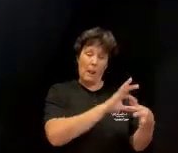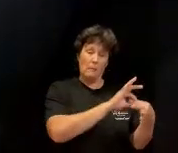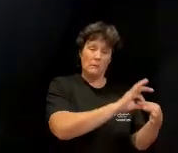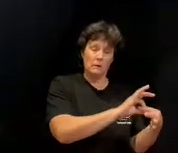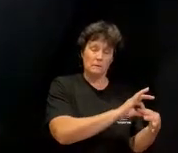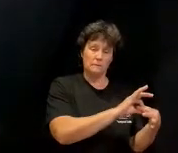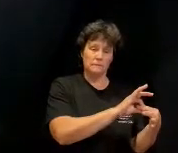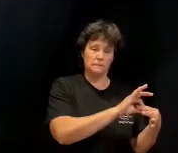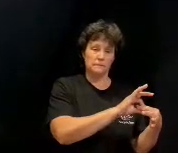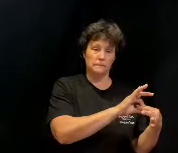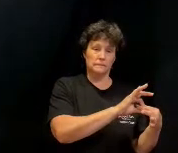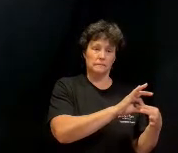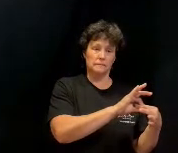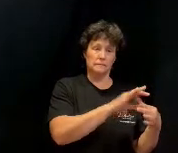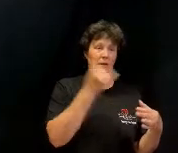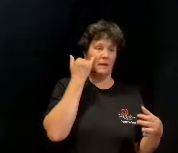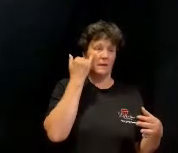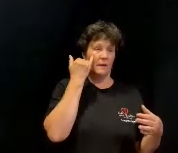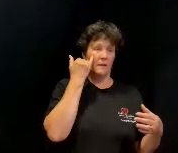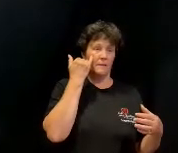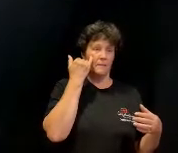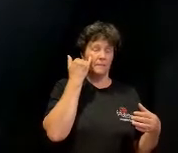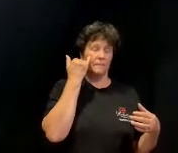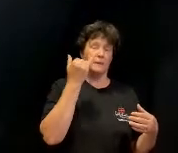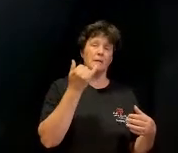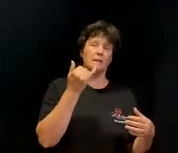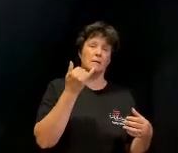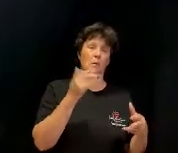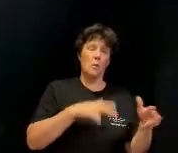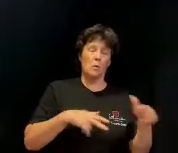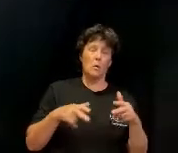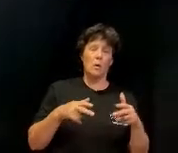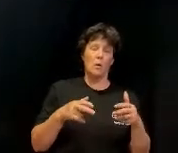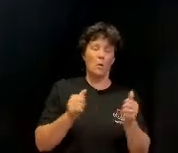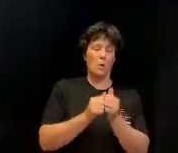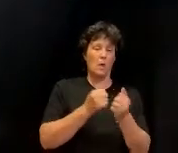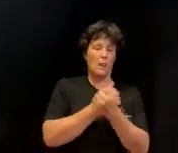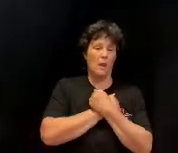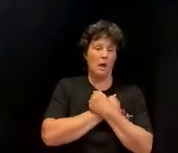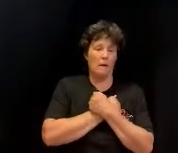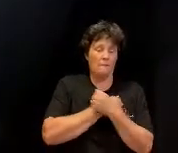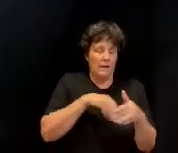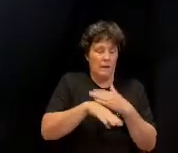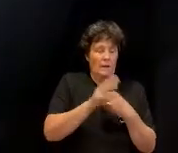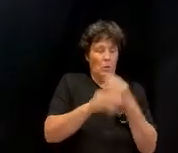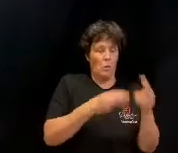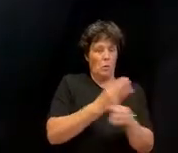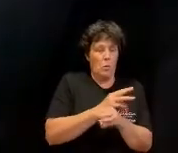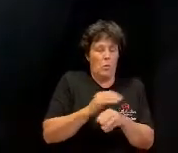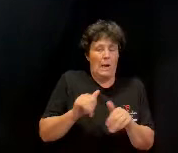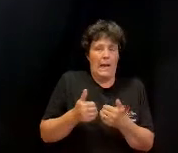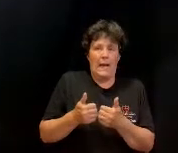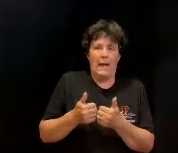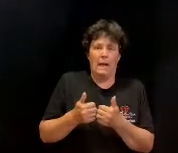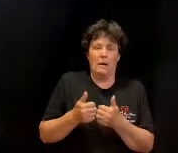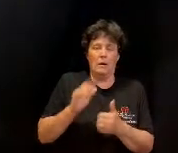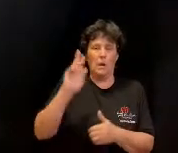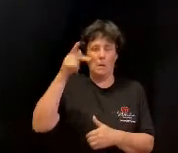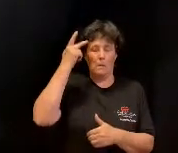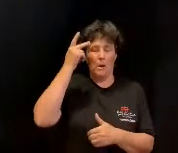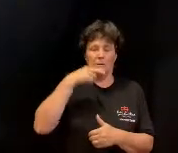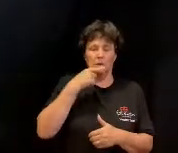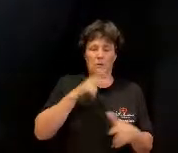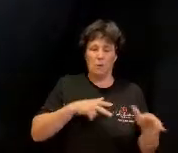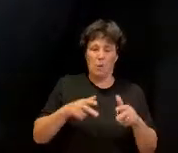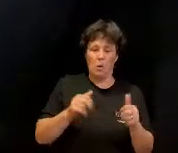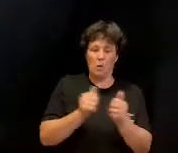these real quick here. Walking in, because we got to close this down, but walking in love in the world, how do I do this? Like, Apostle Paul tells us to walk in